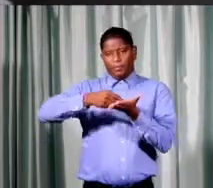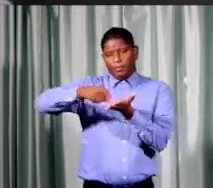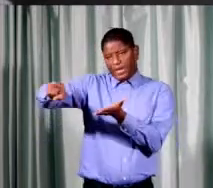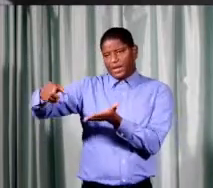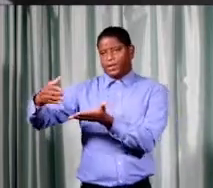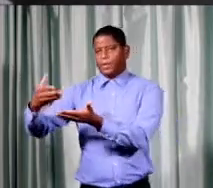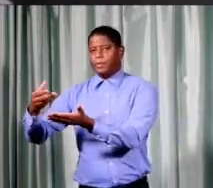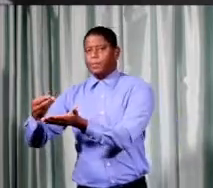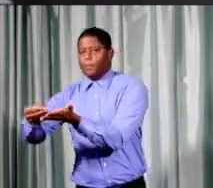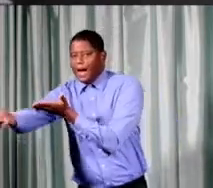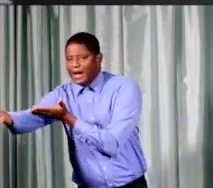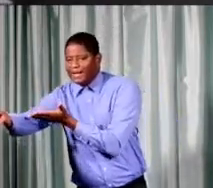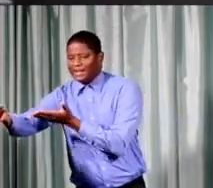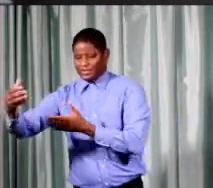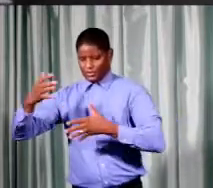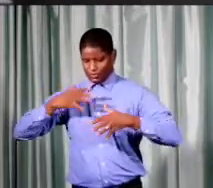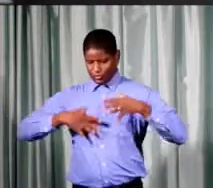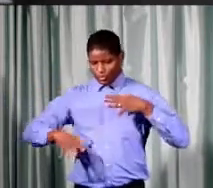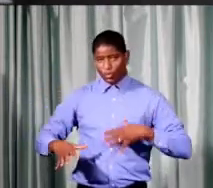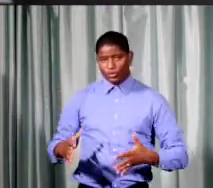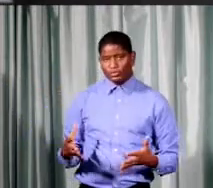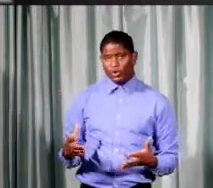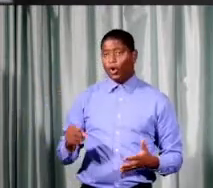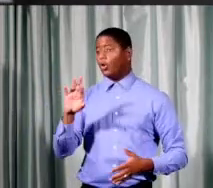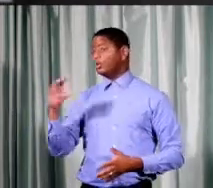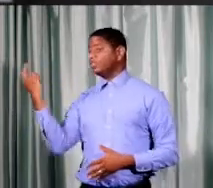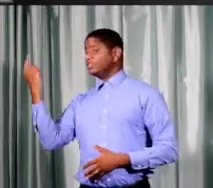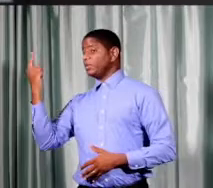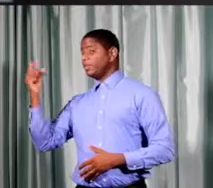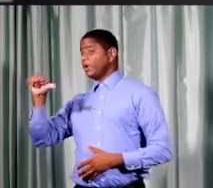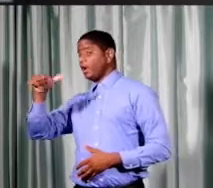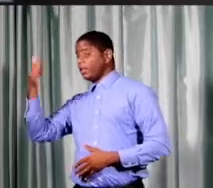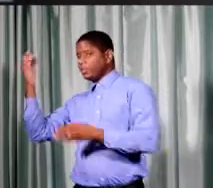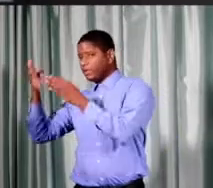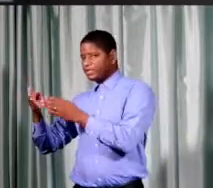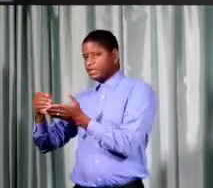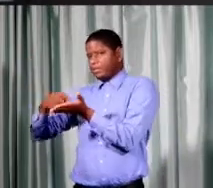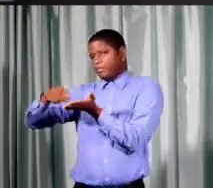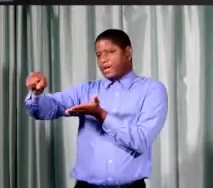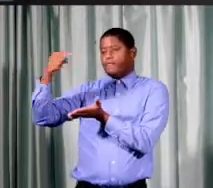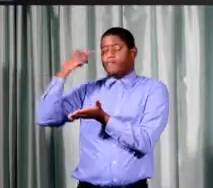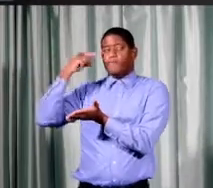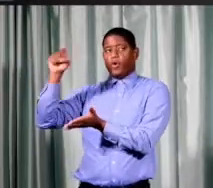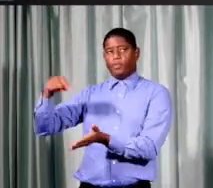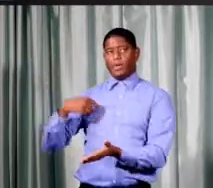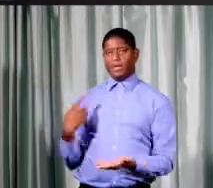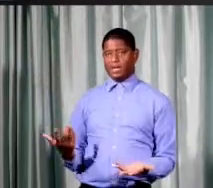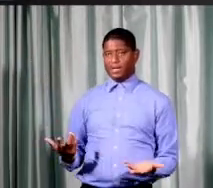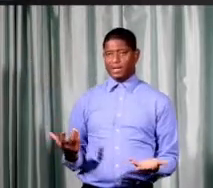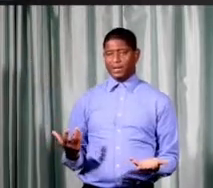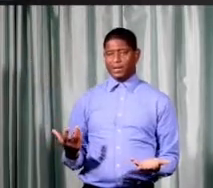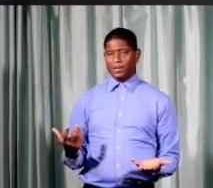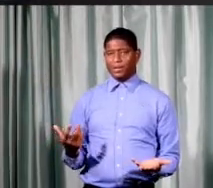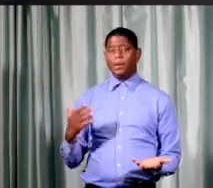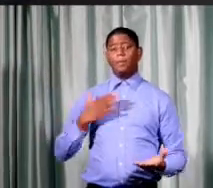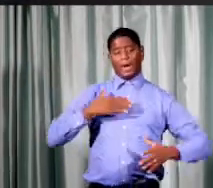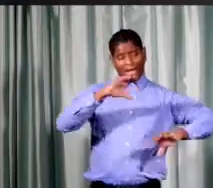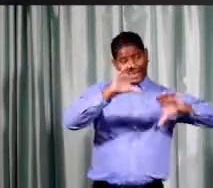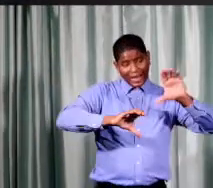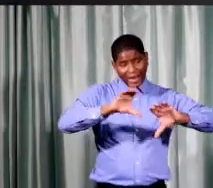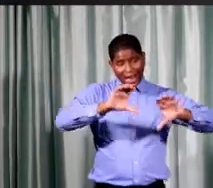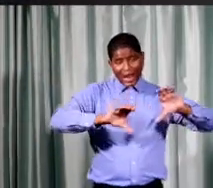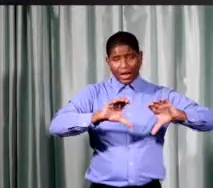Everything you own, your car, was paid for a little bit of you, a little bit of the bank. Your house, a little bit of you, a little bit of the